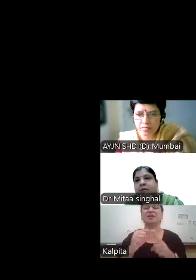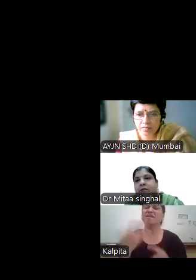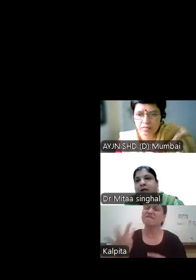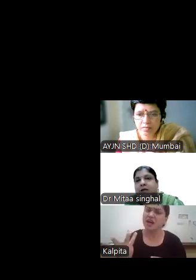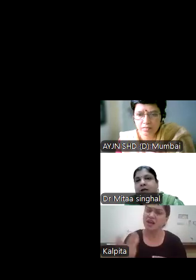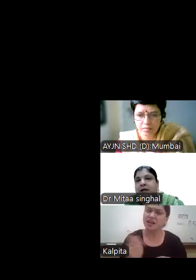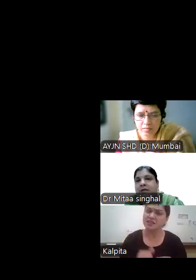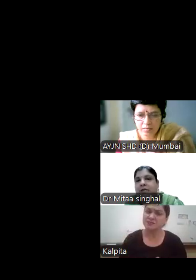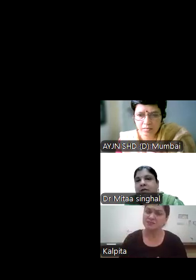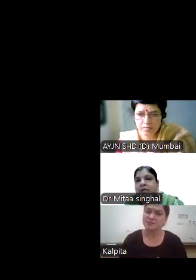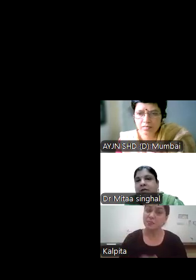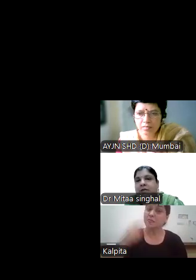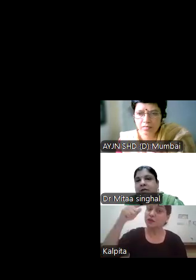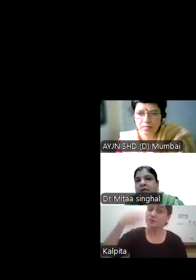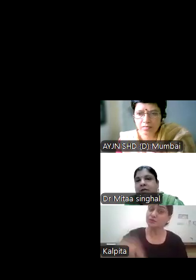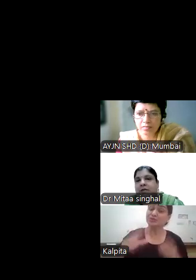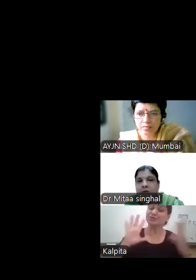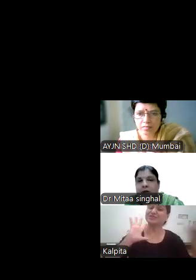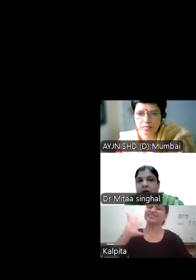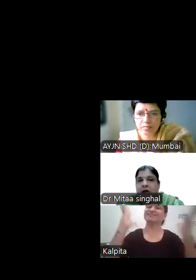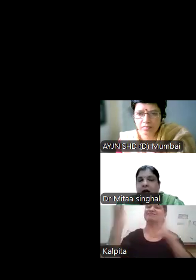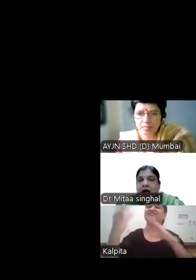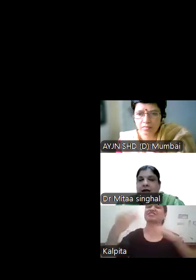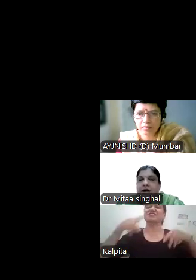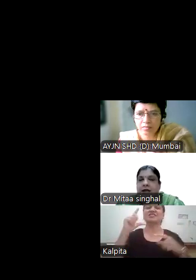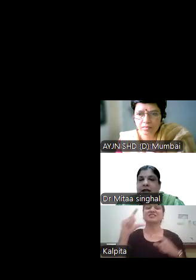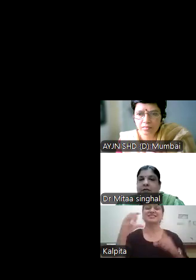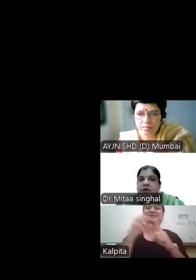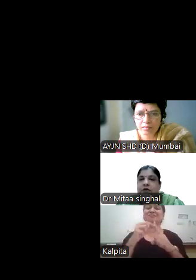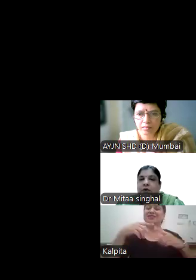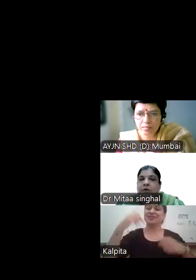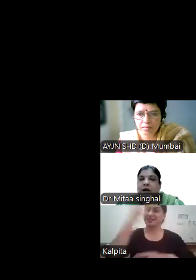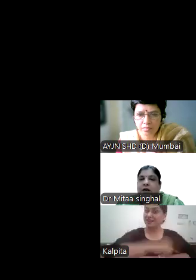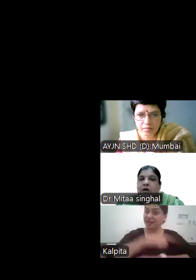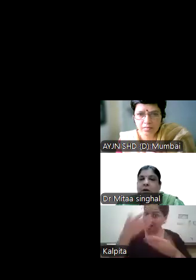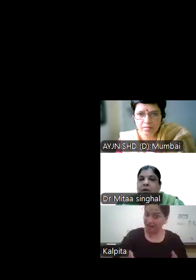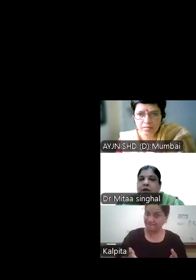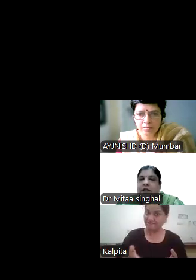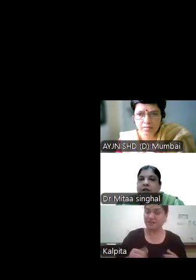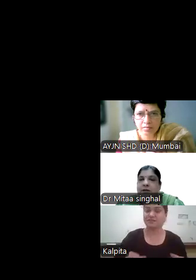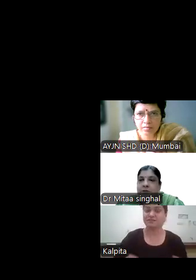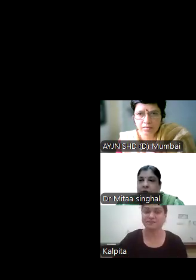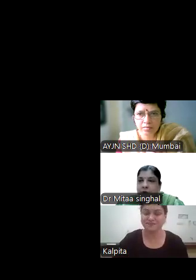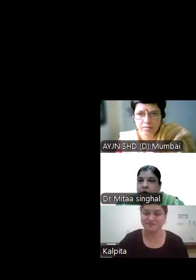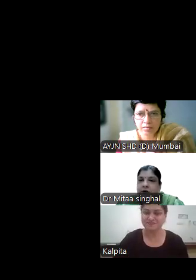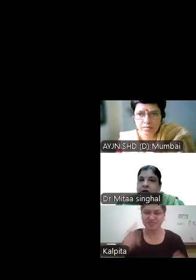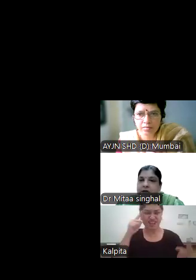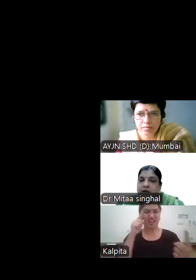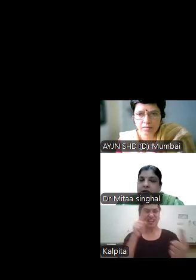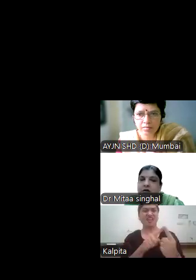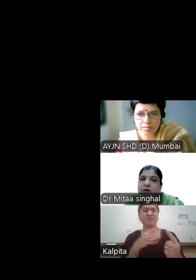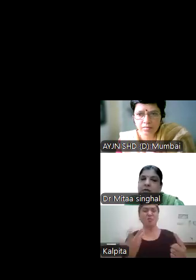Why is World CP Day celebrated? It is a worldwide initiative which began in 2012, and it aims to provide